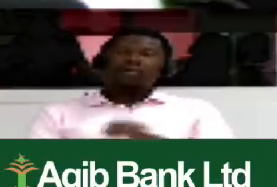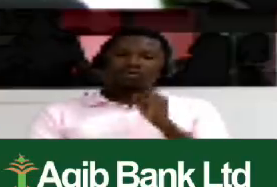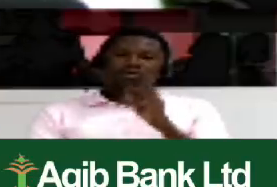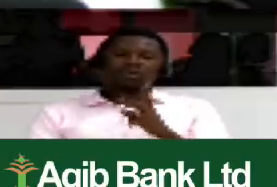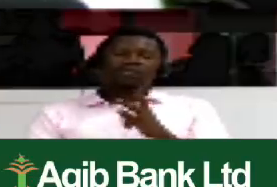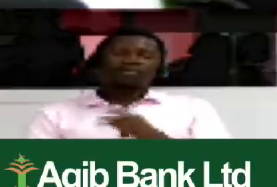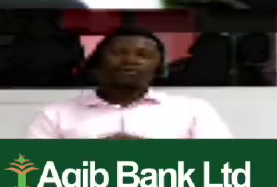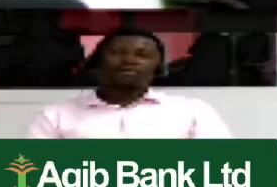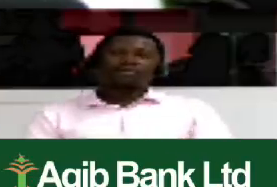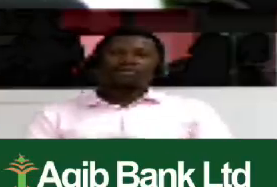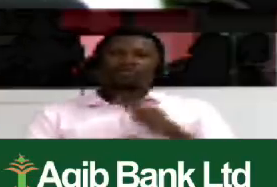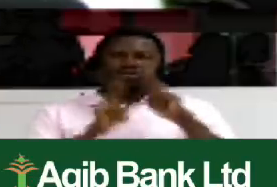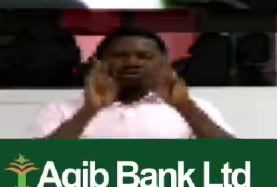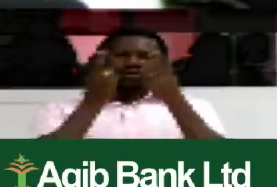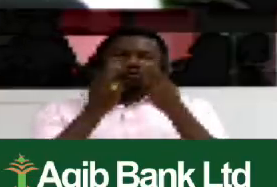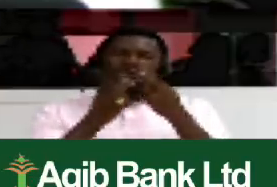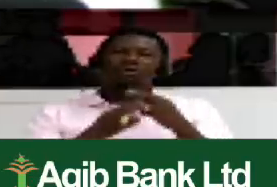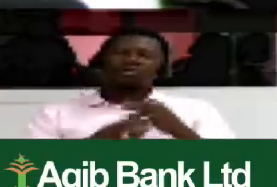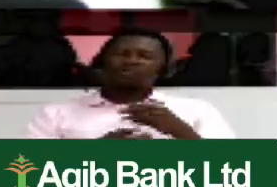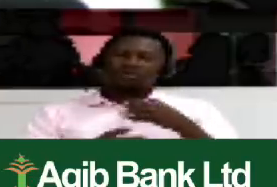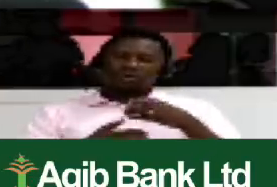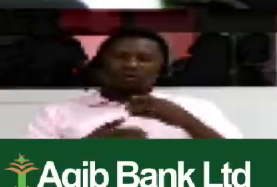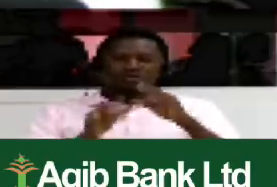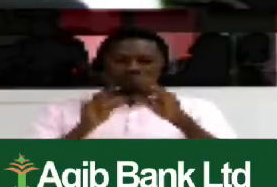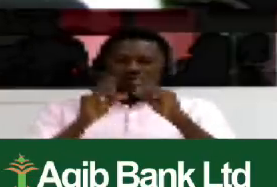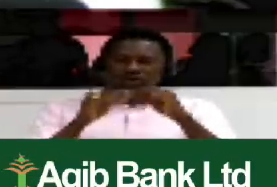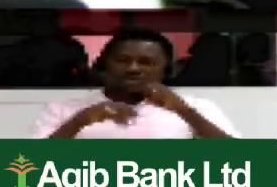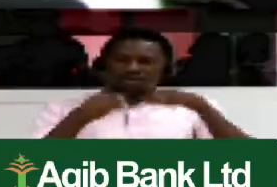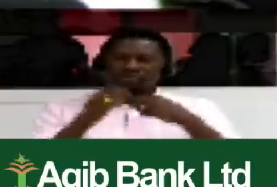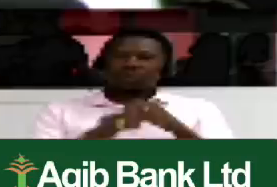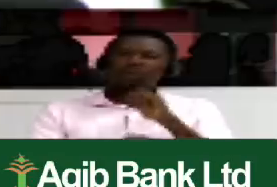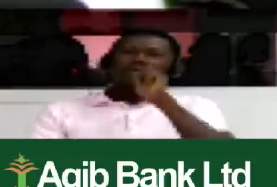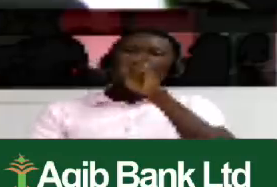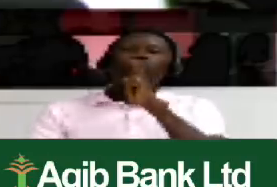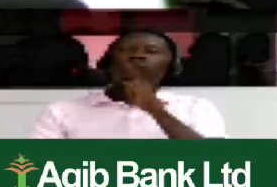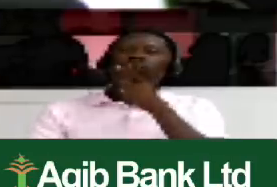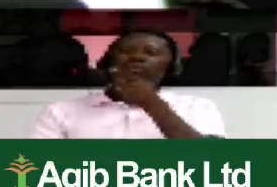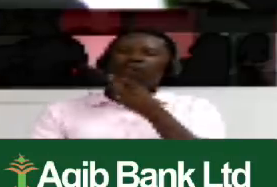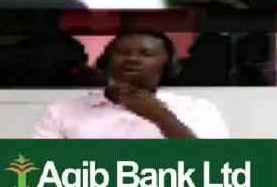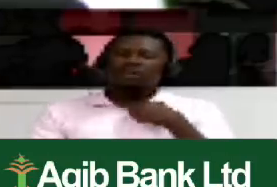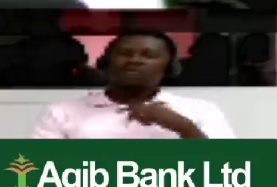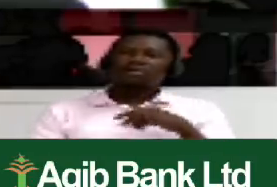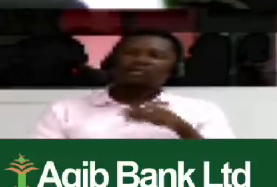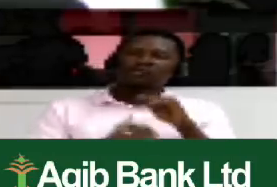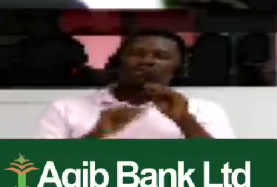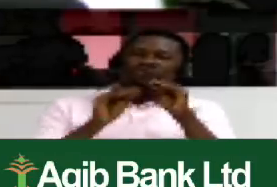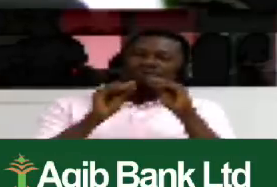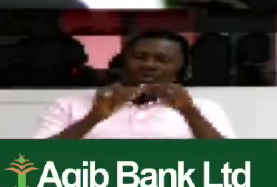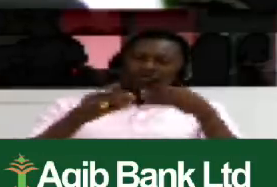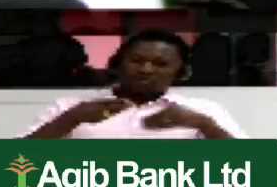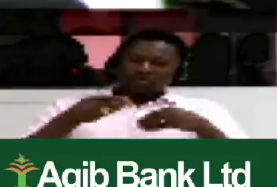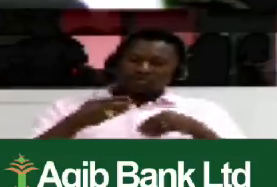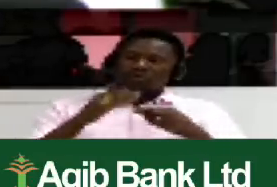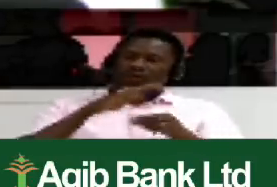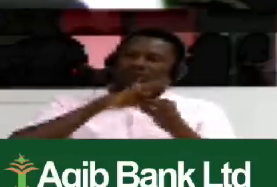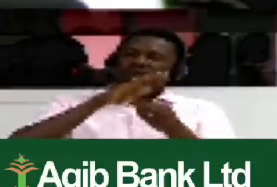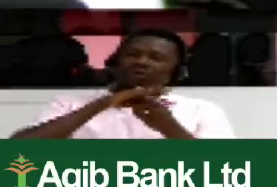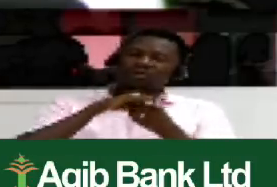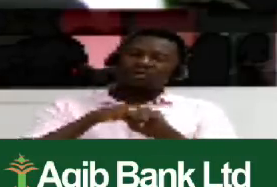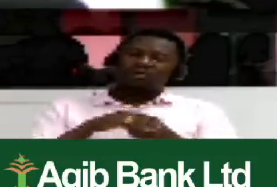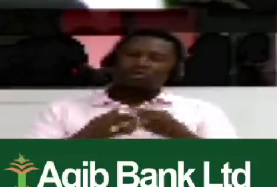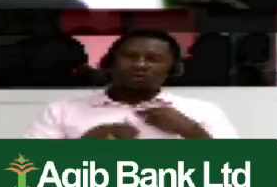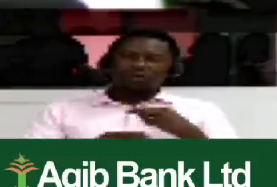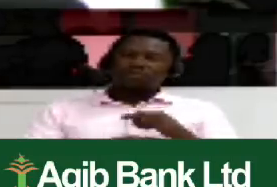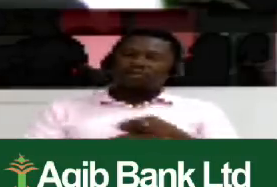the topics that we will address are your biographical details and academic qualifications. We will